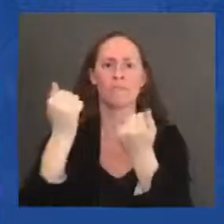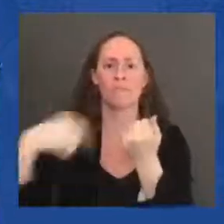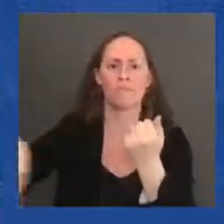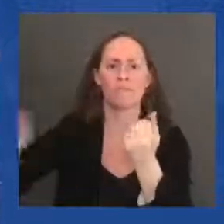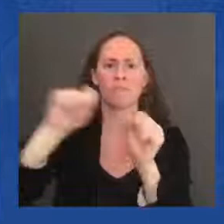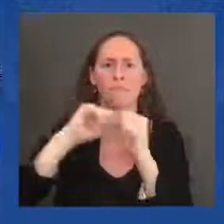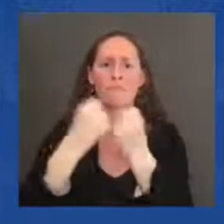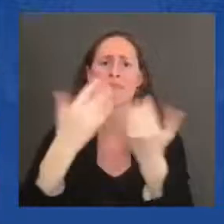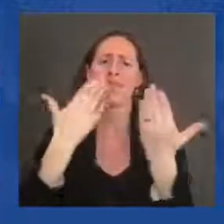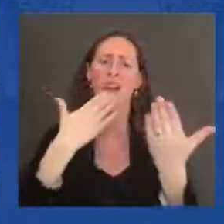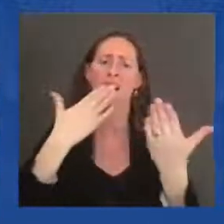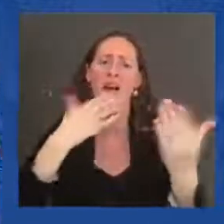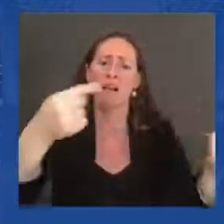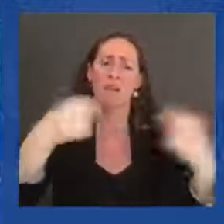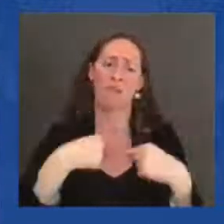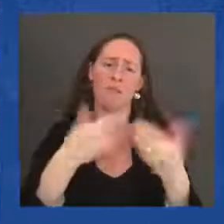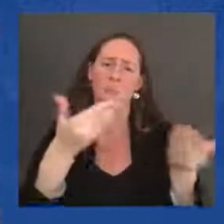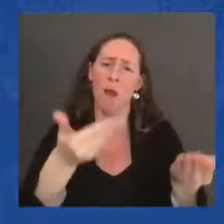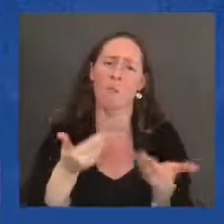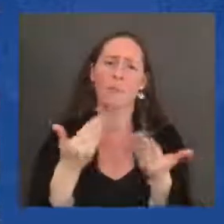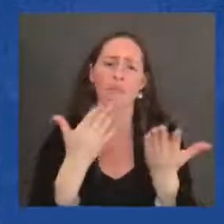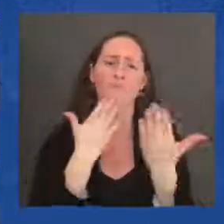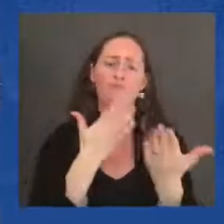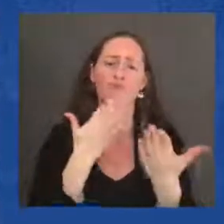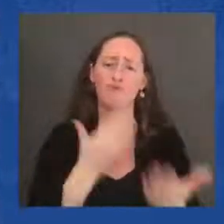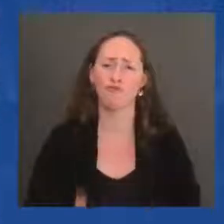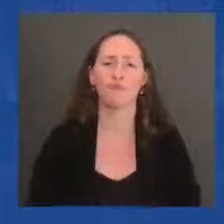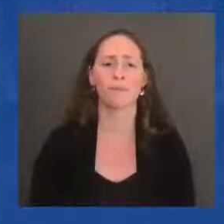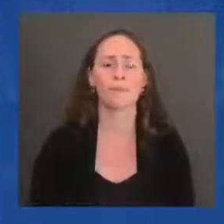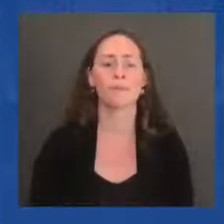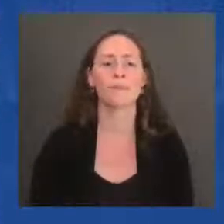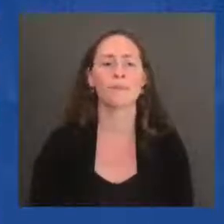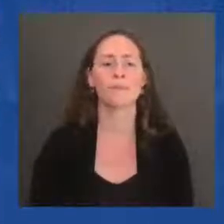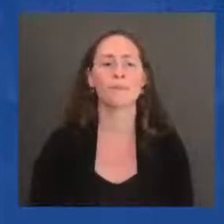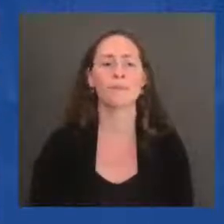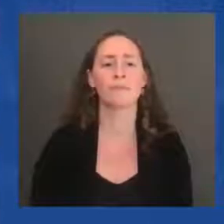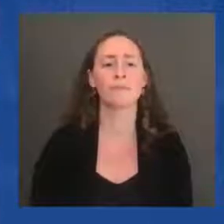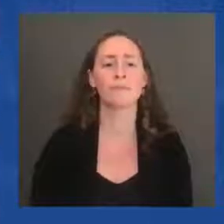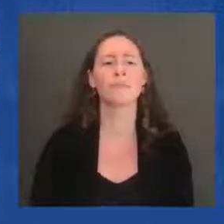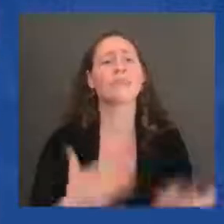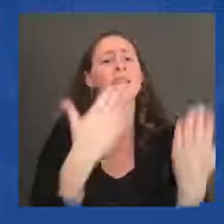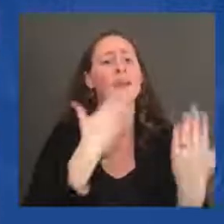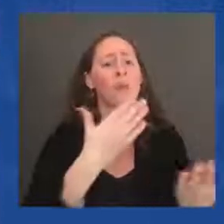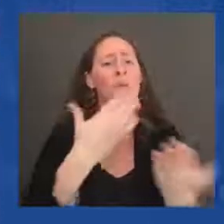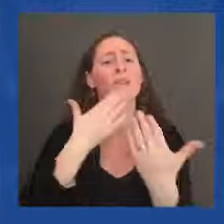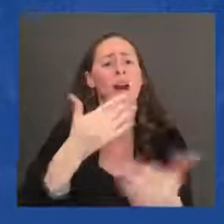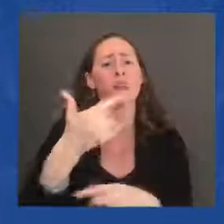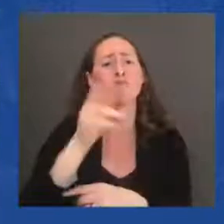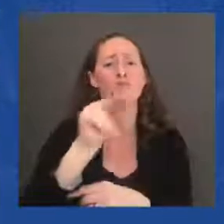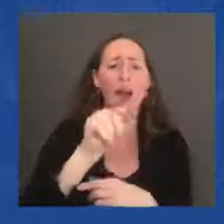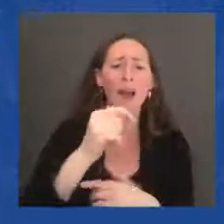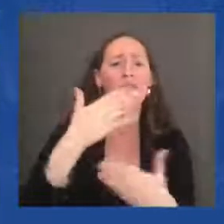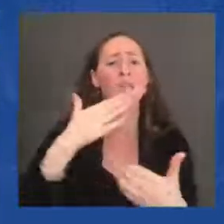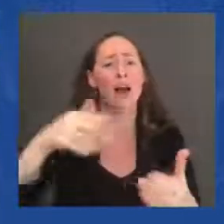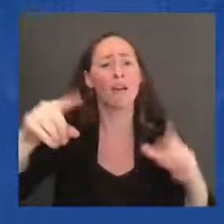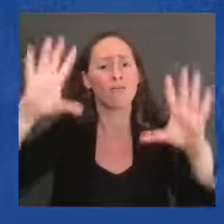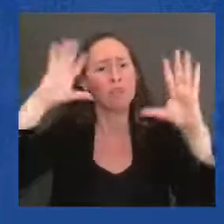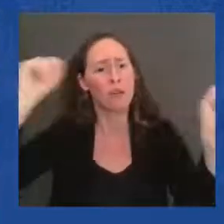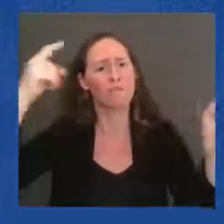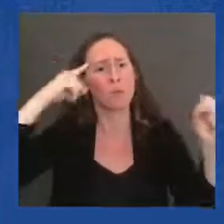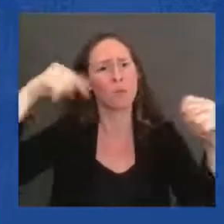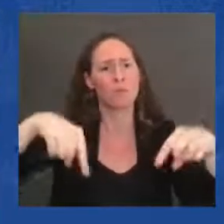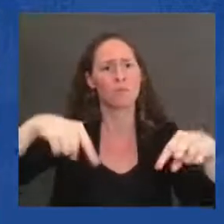Mr. President, for this opportunity to give you a little bit of insight as to the role that state and local governments can play